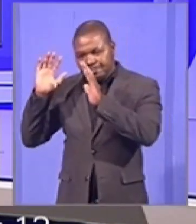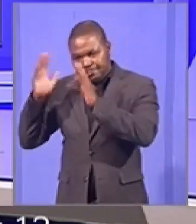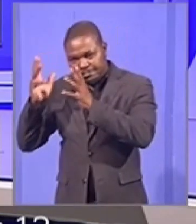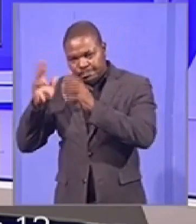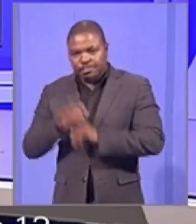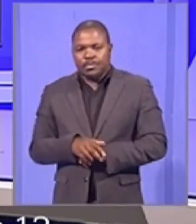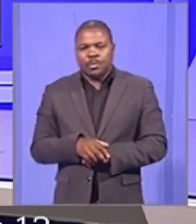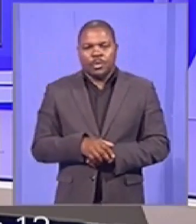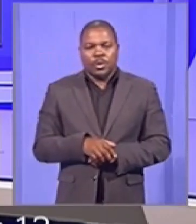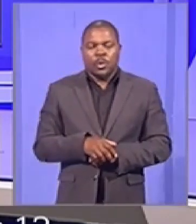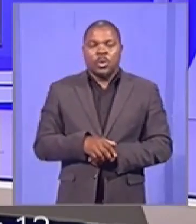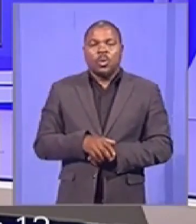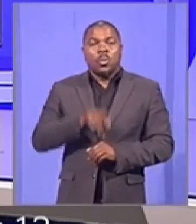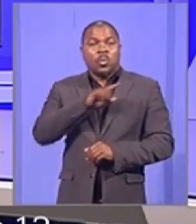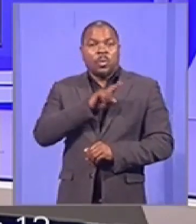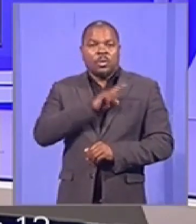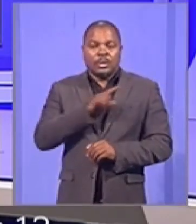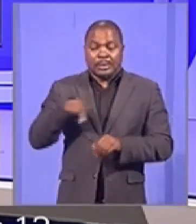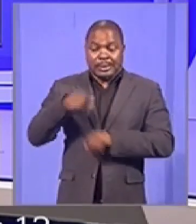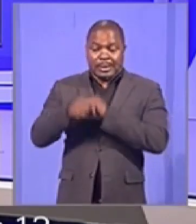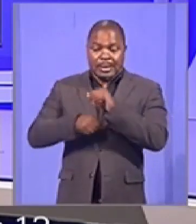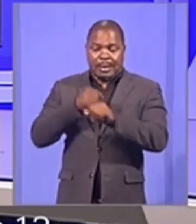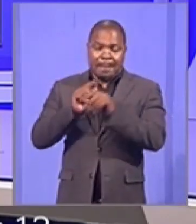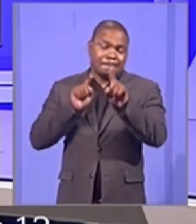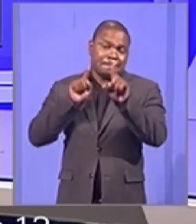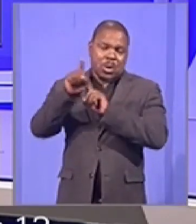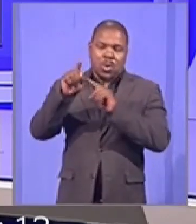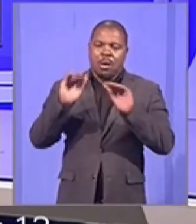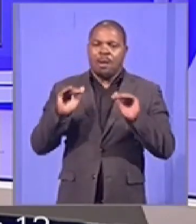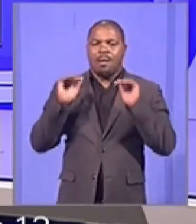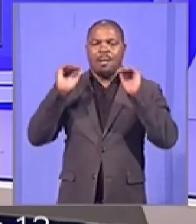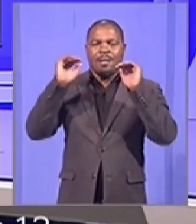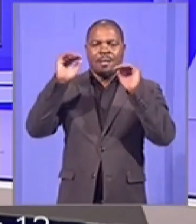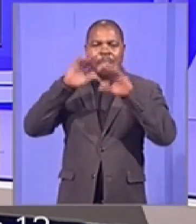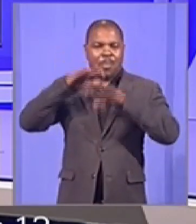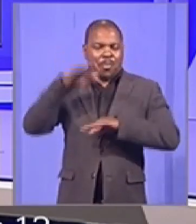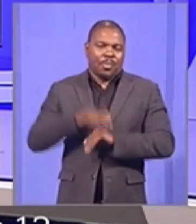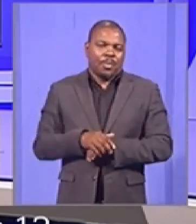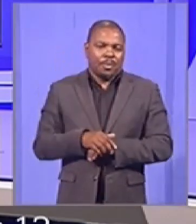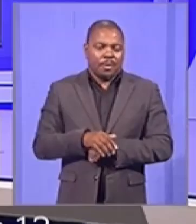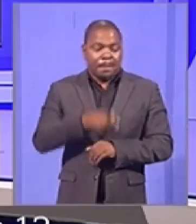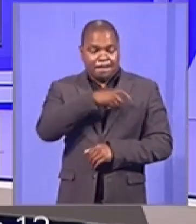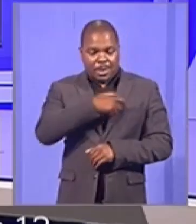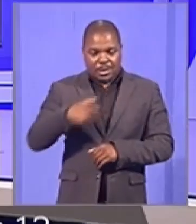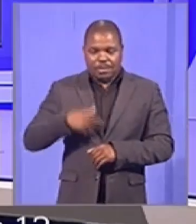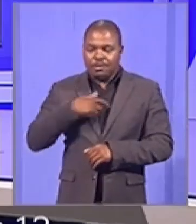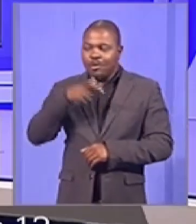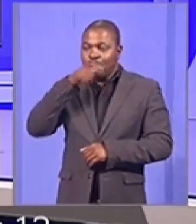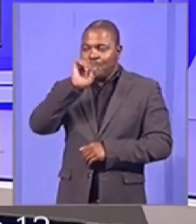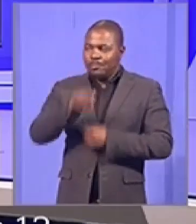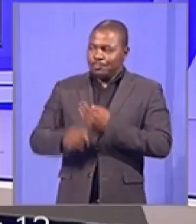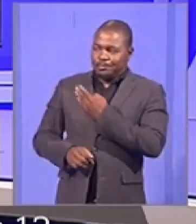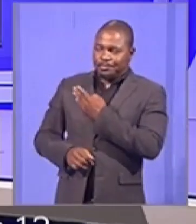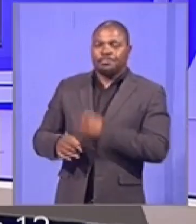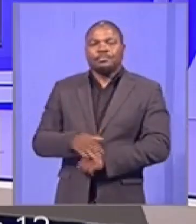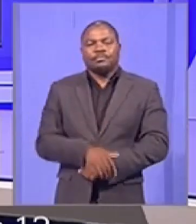2023. Seelo sa phalolo ya monongwaga se tlhatlogile mme mopresidente o tshwaetse jana.